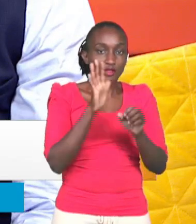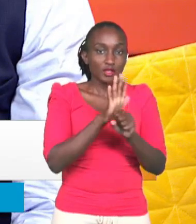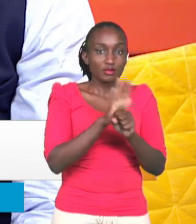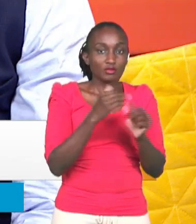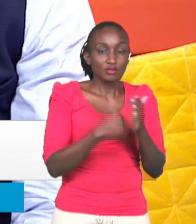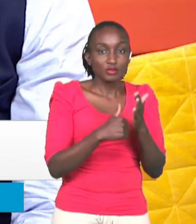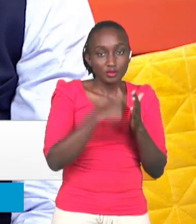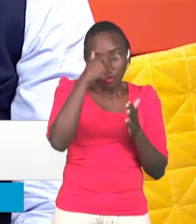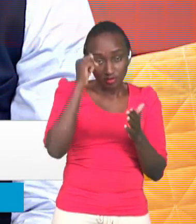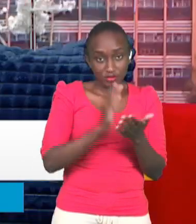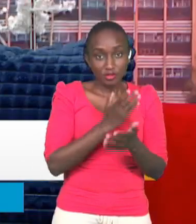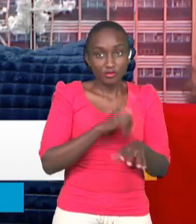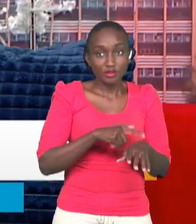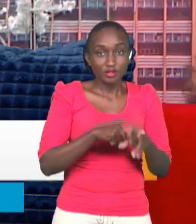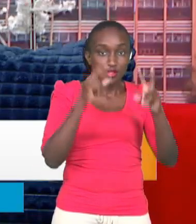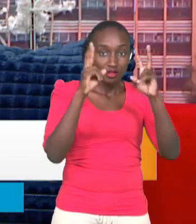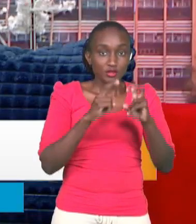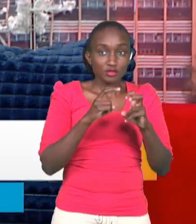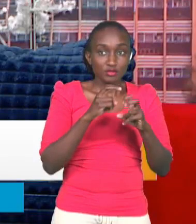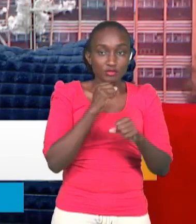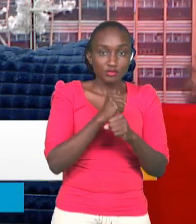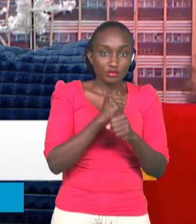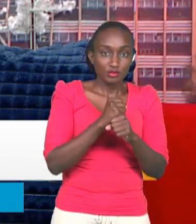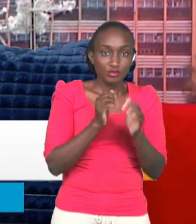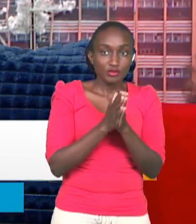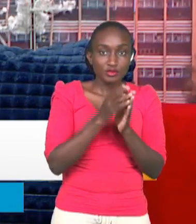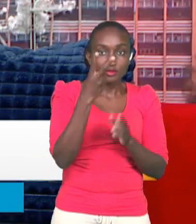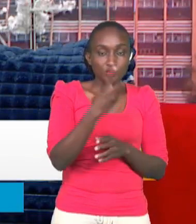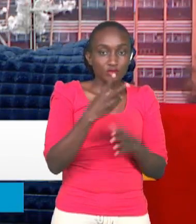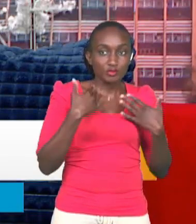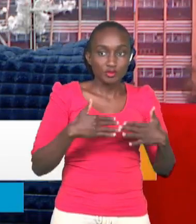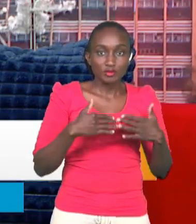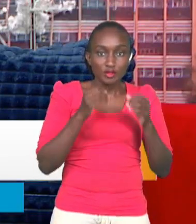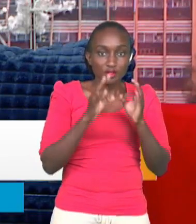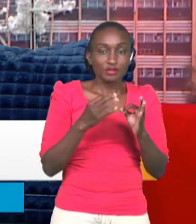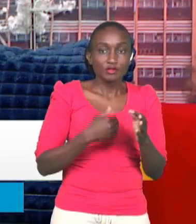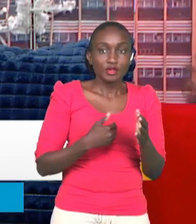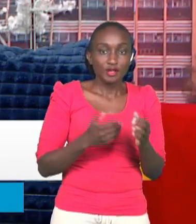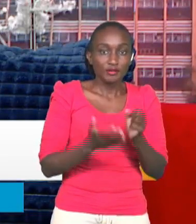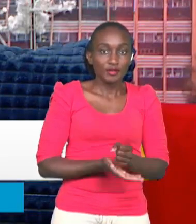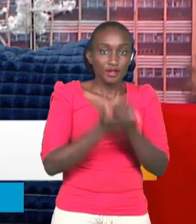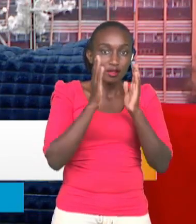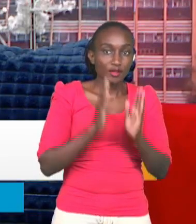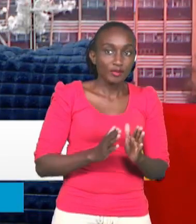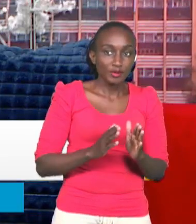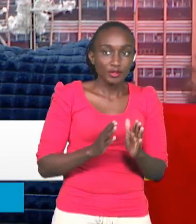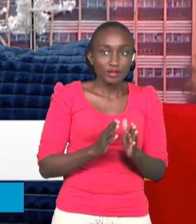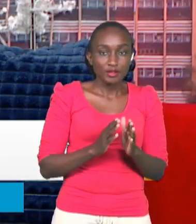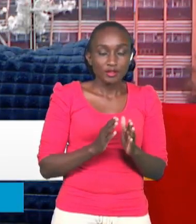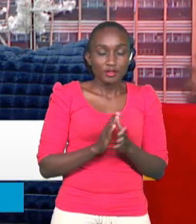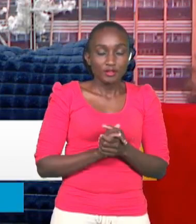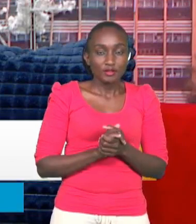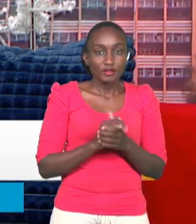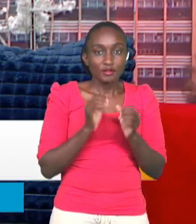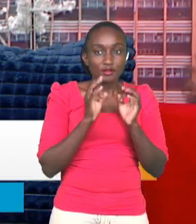know, these are issues to do with two people. So if you're going to have a mediator, which is a good thing, probably as a starter, to see if there's